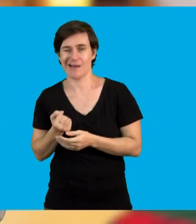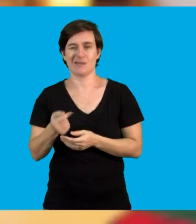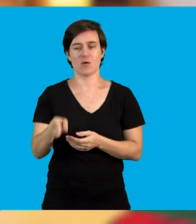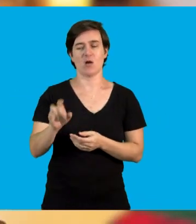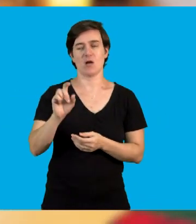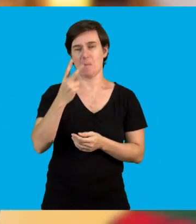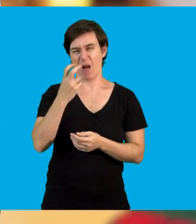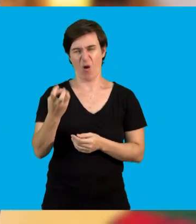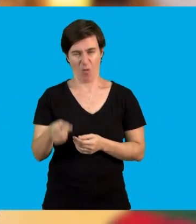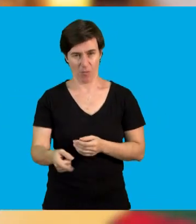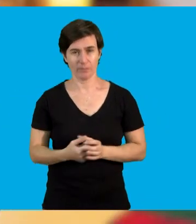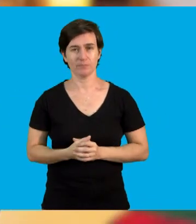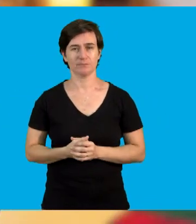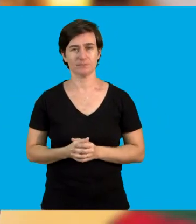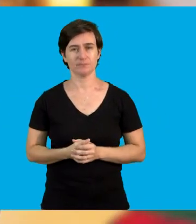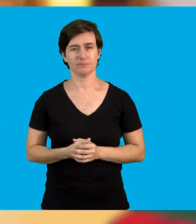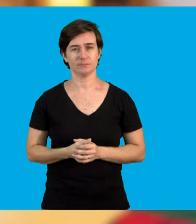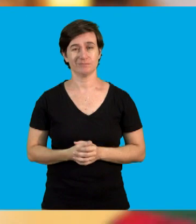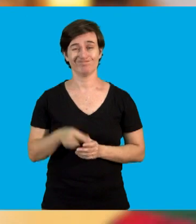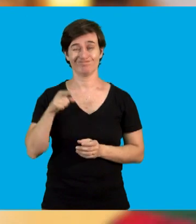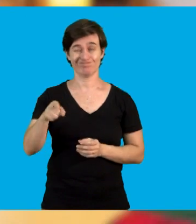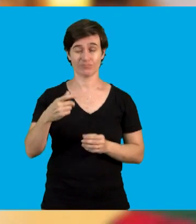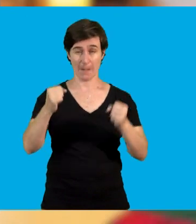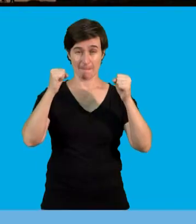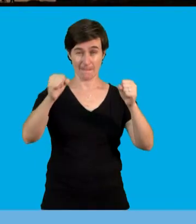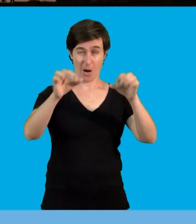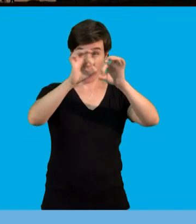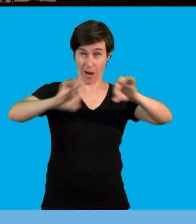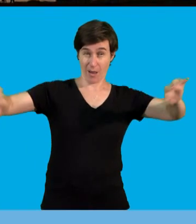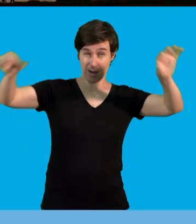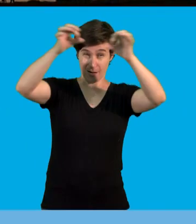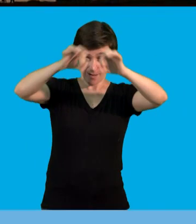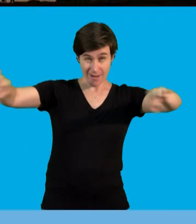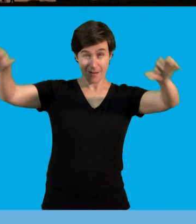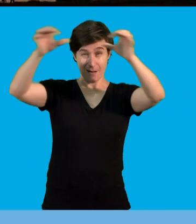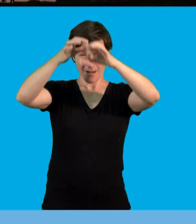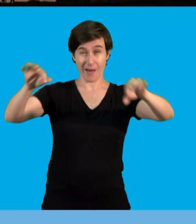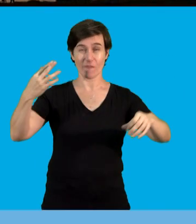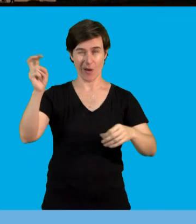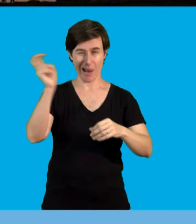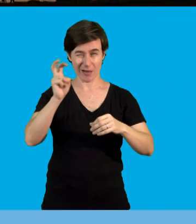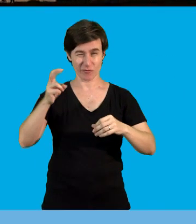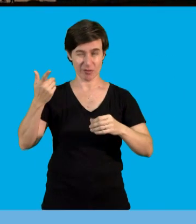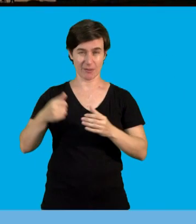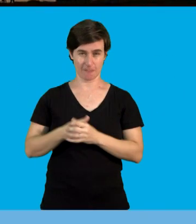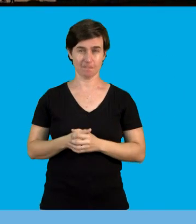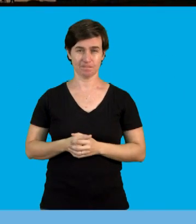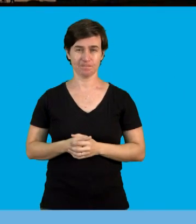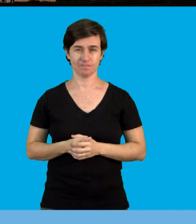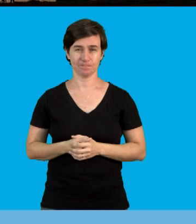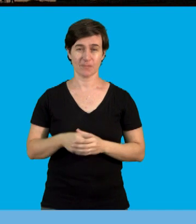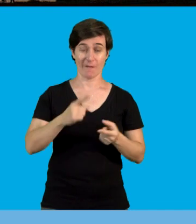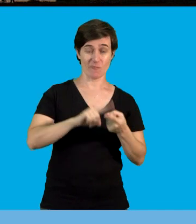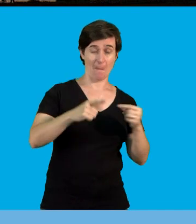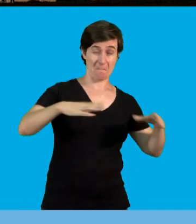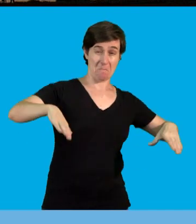and however we need. So these power lines that are now going to be transporting electricity from the power plant into